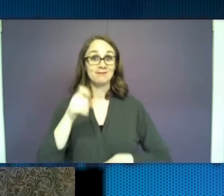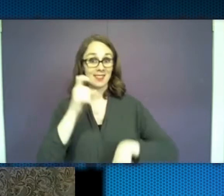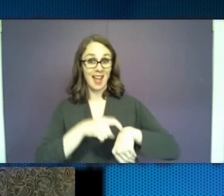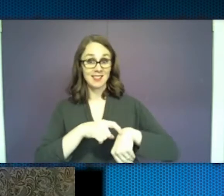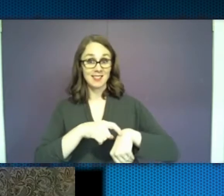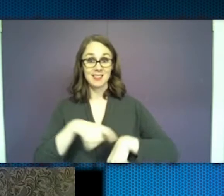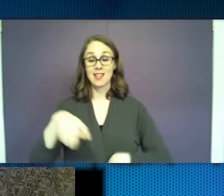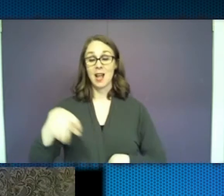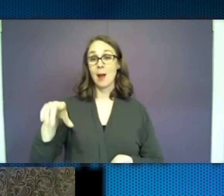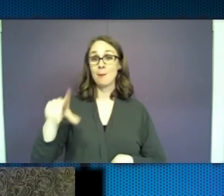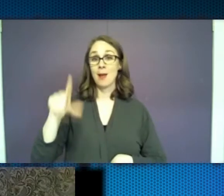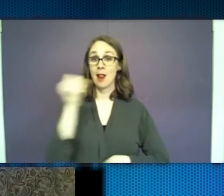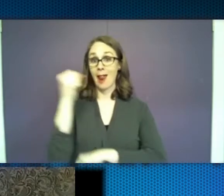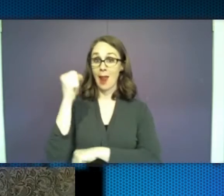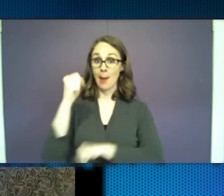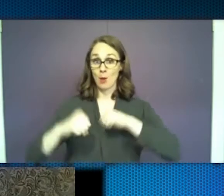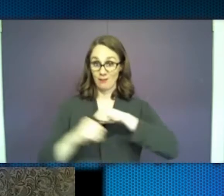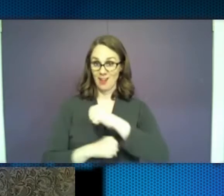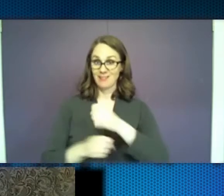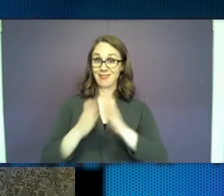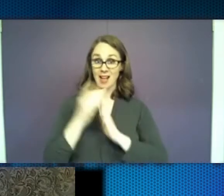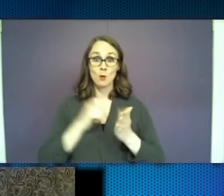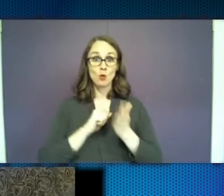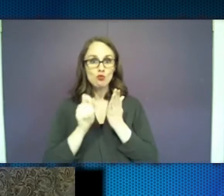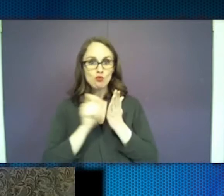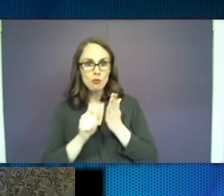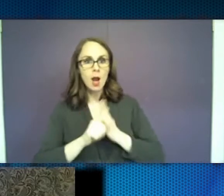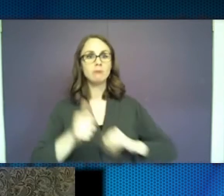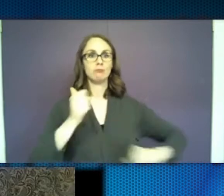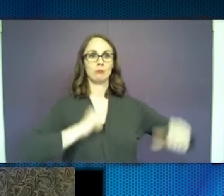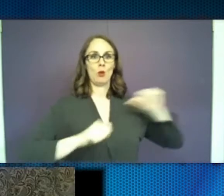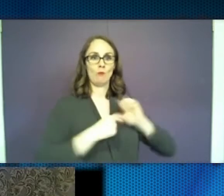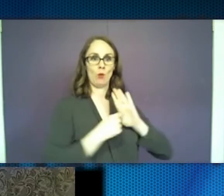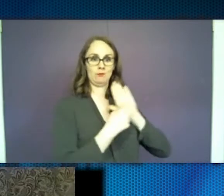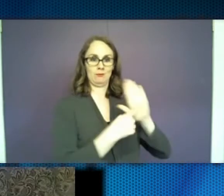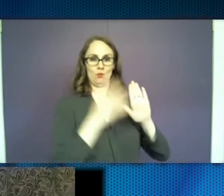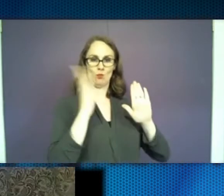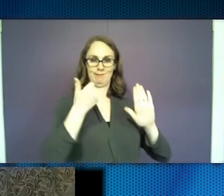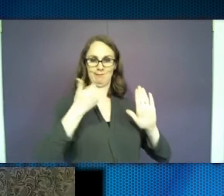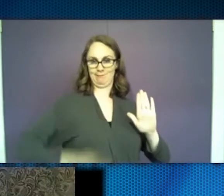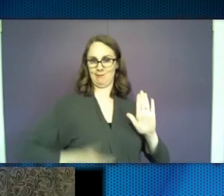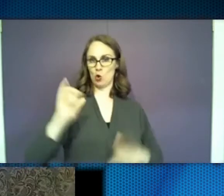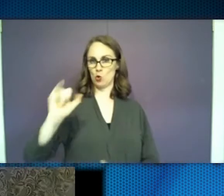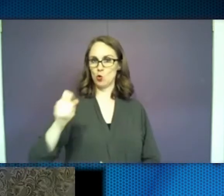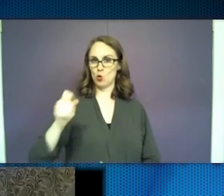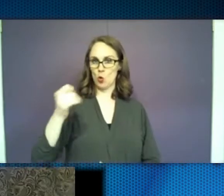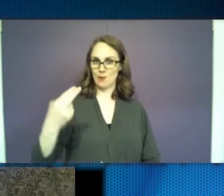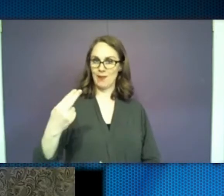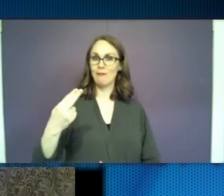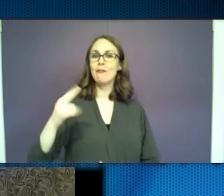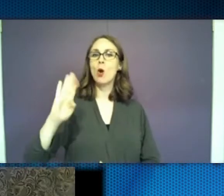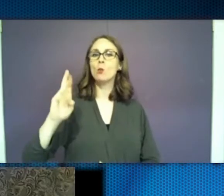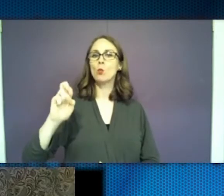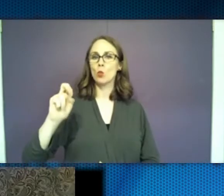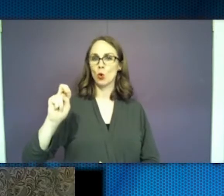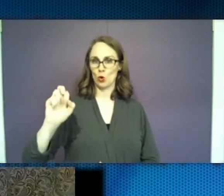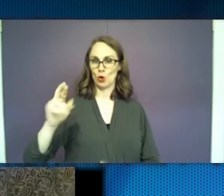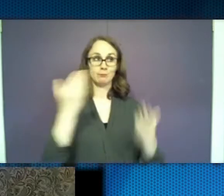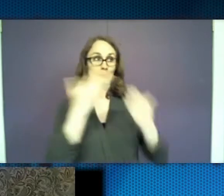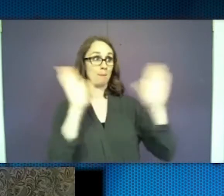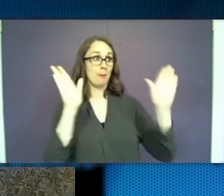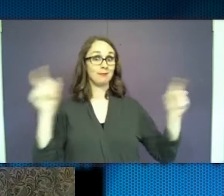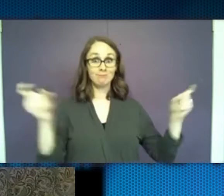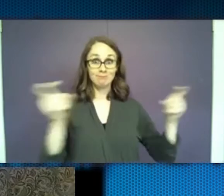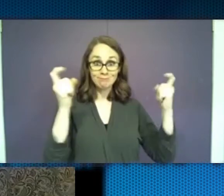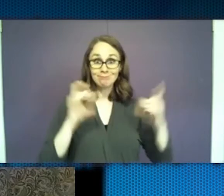Foundation asked me to write and perform a presentation as Joseph Brunner at the public celebration, which was a really cool